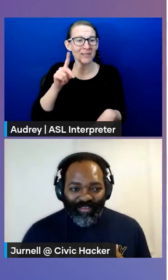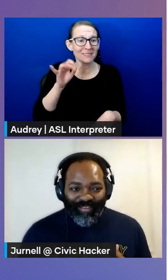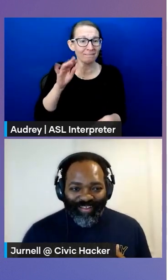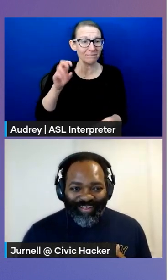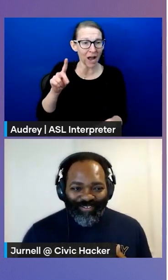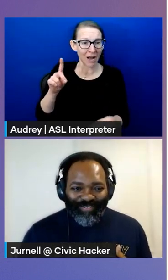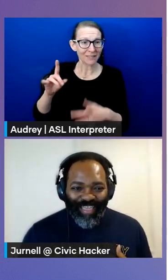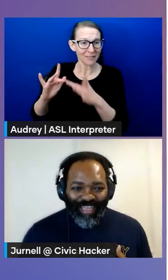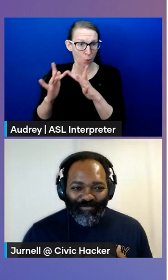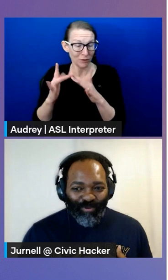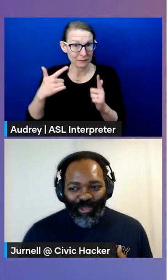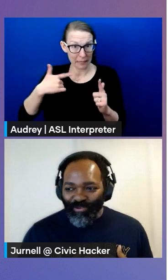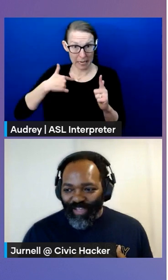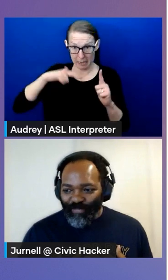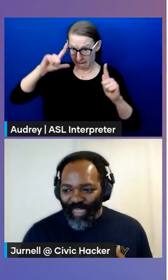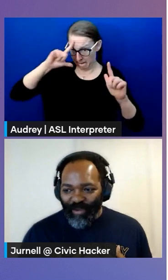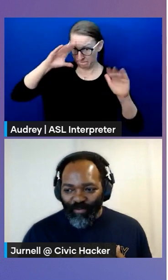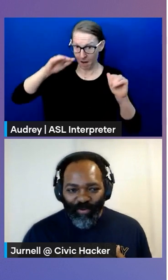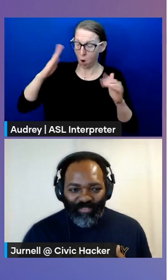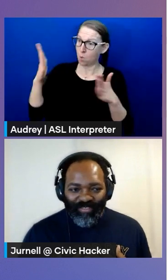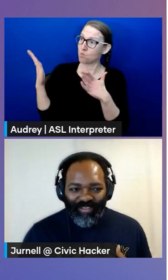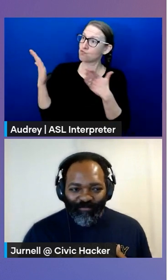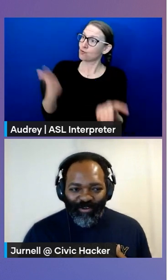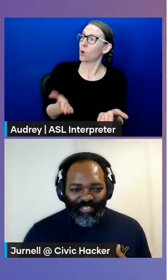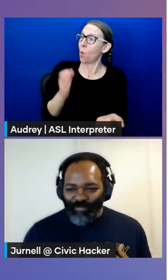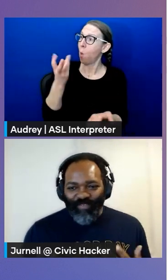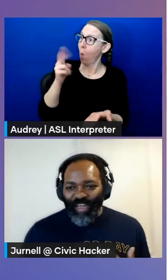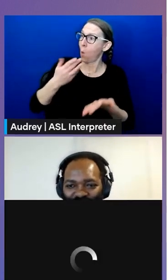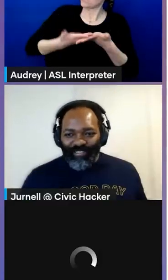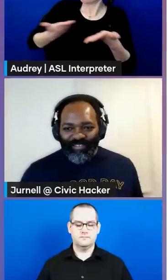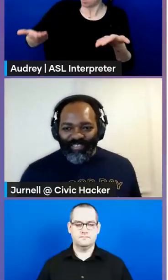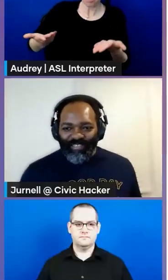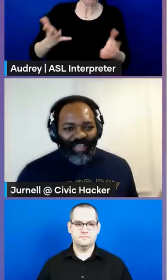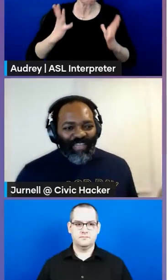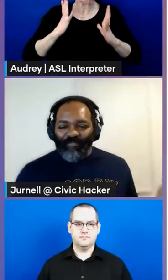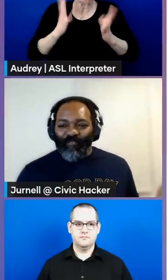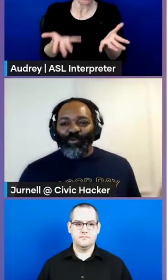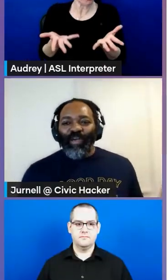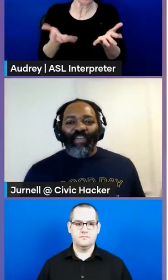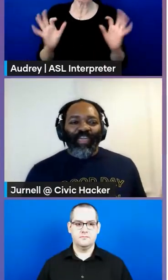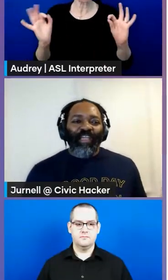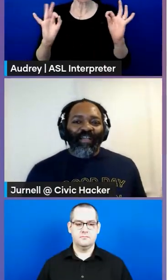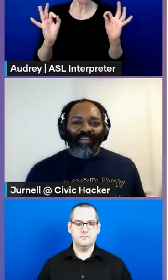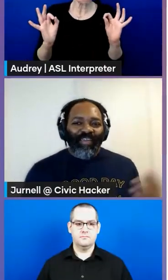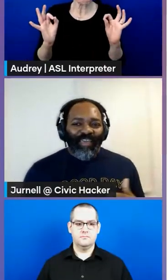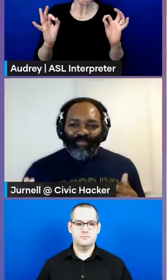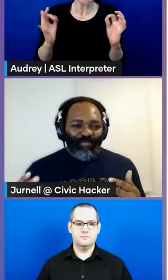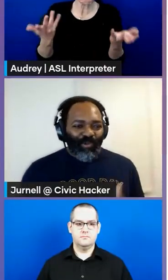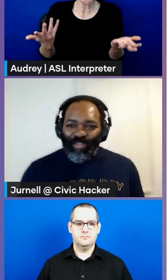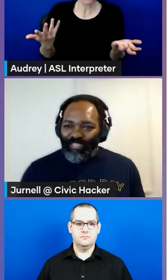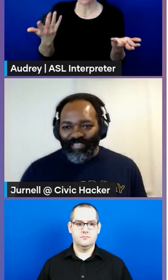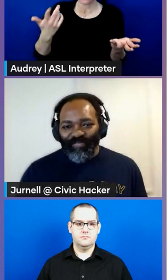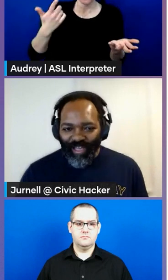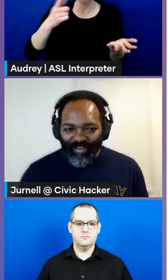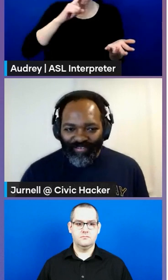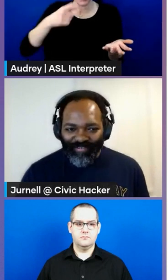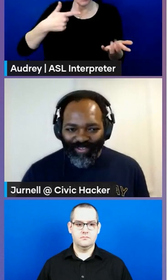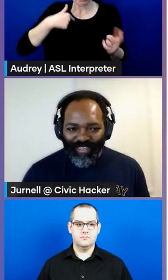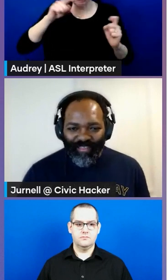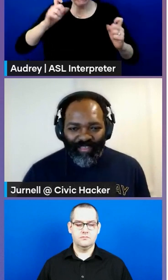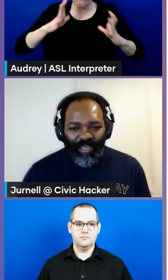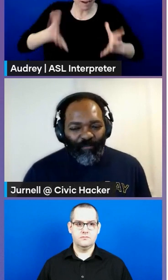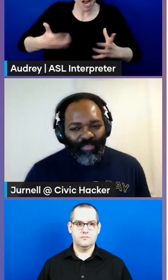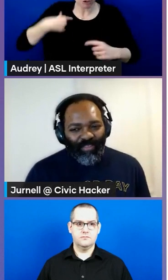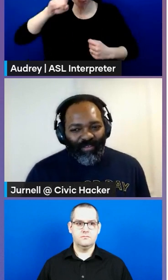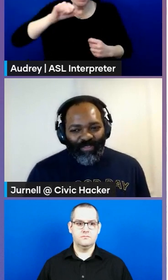expected that bring your own device pain points would just be fine. I should have a full head of hair doing just fine.